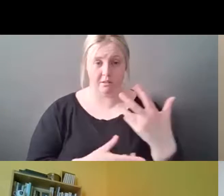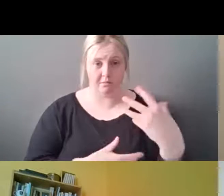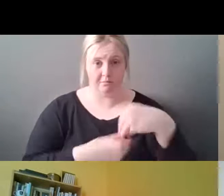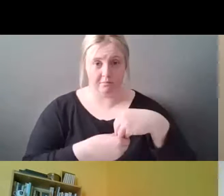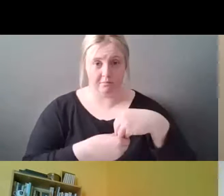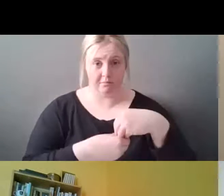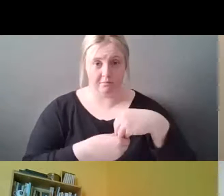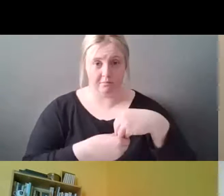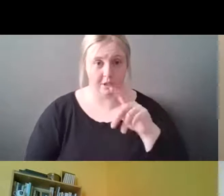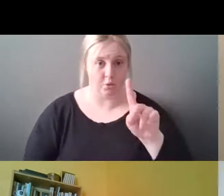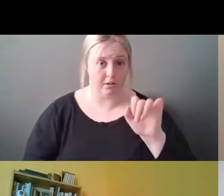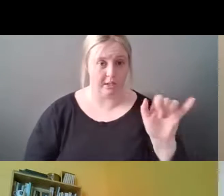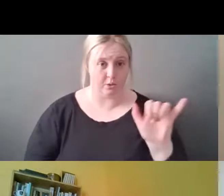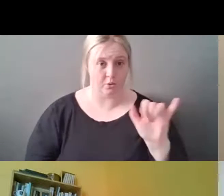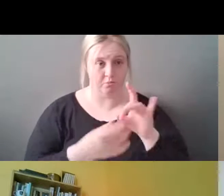toolkit?